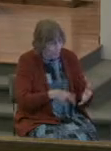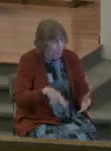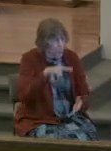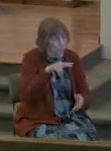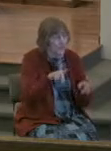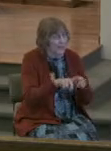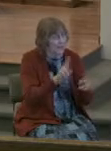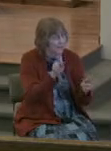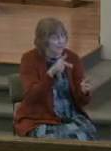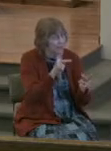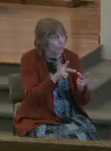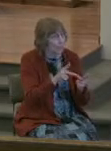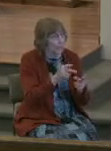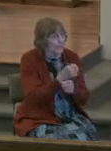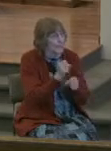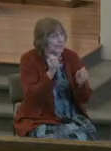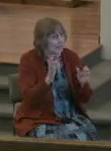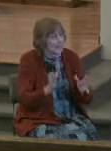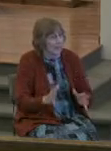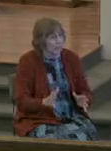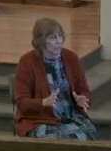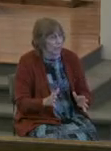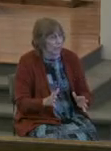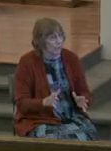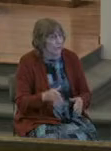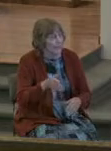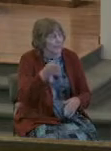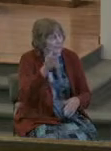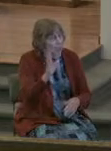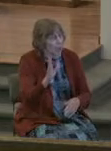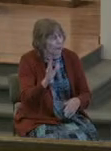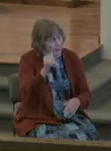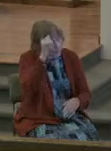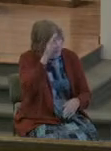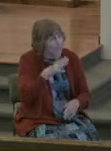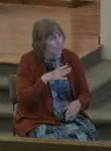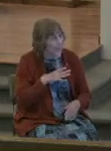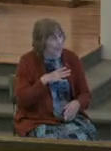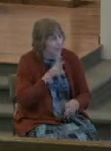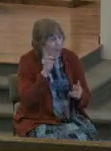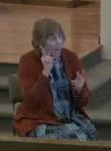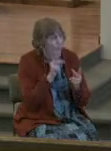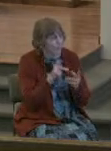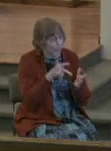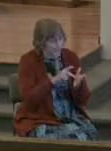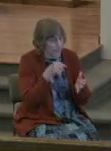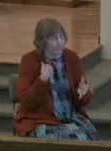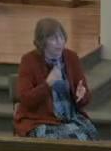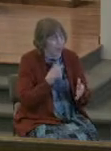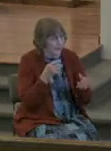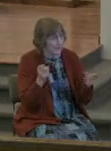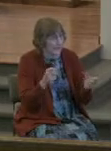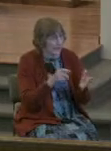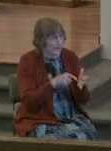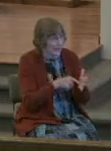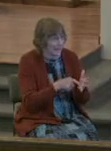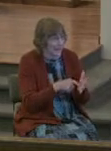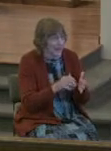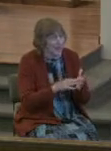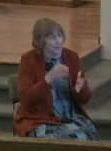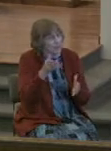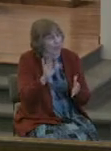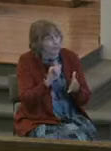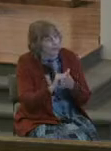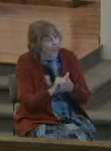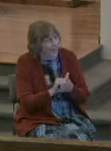the perfect Savior. God the man, perfect to pay our sin debt. And I praise God for that. I